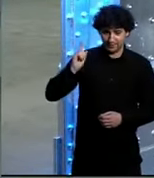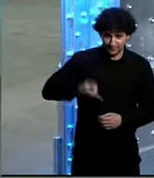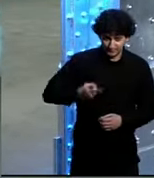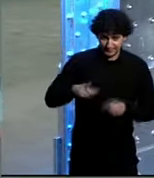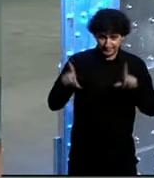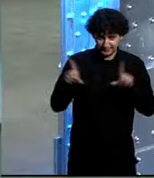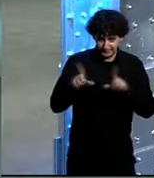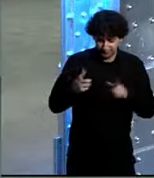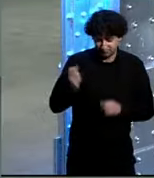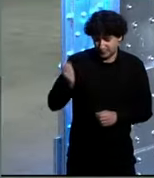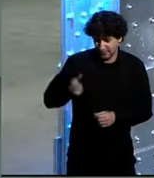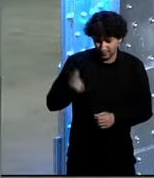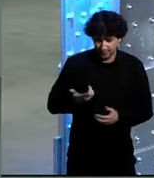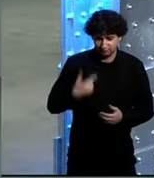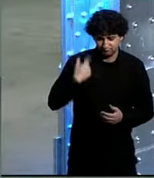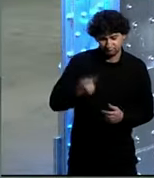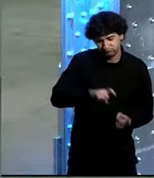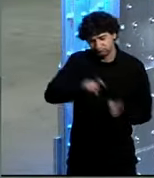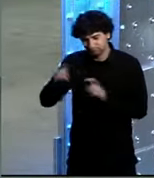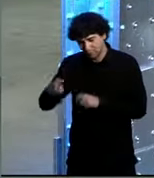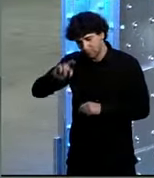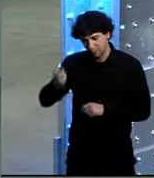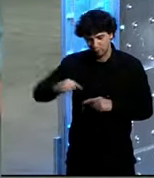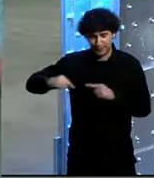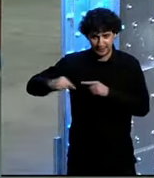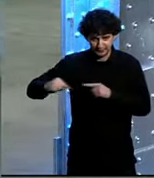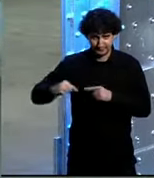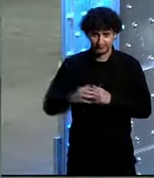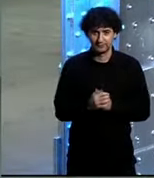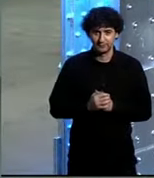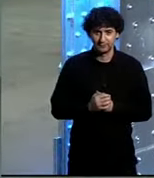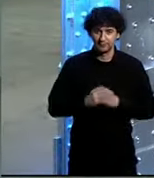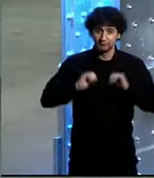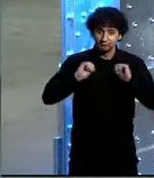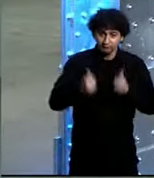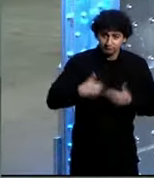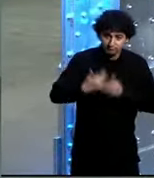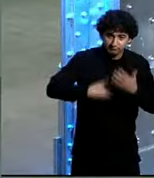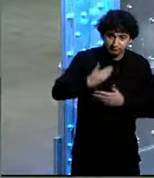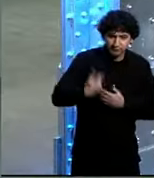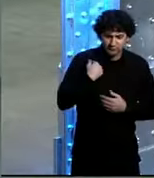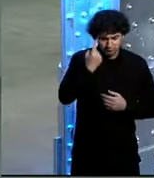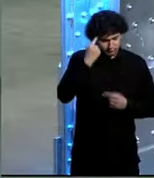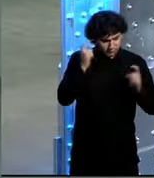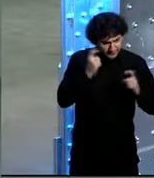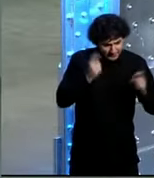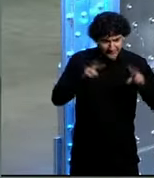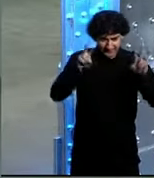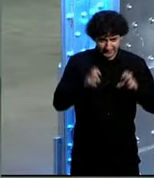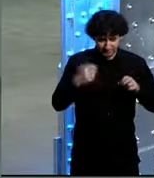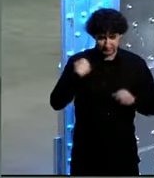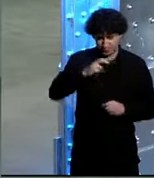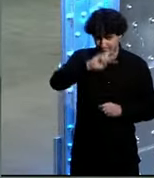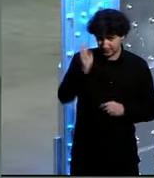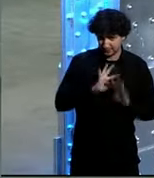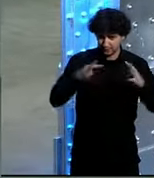myself and other people who have been working with other media. I was working on in the television industry, and